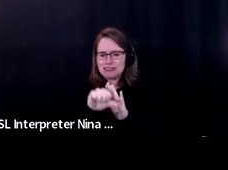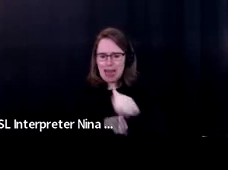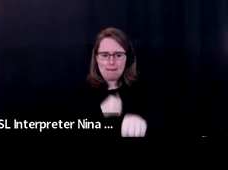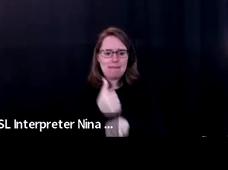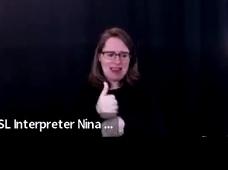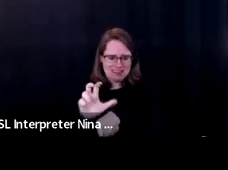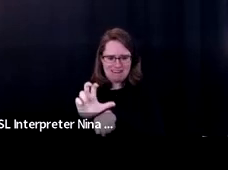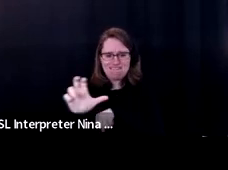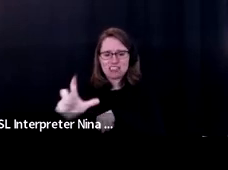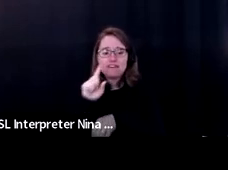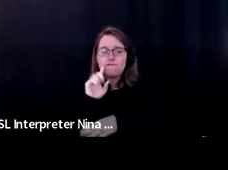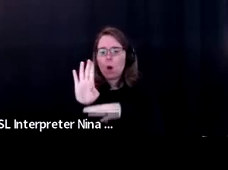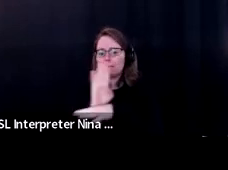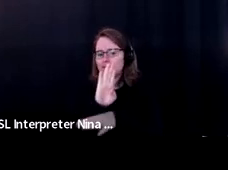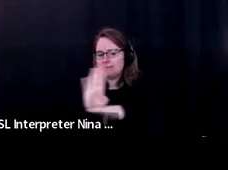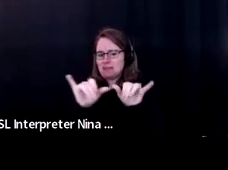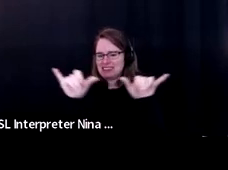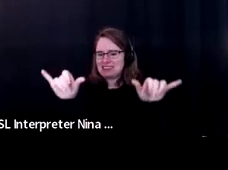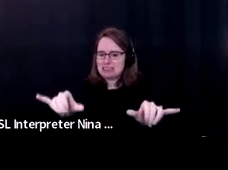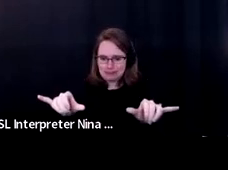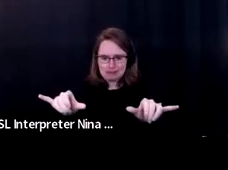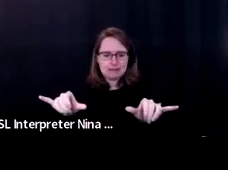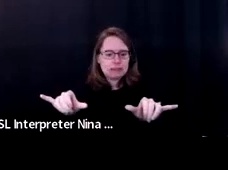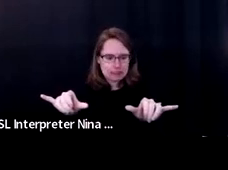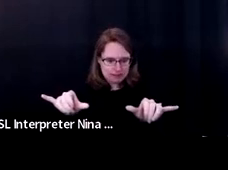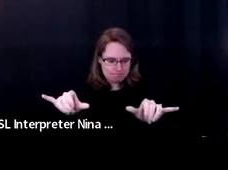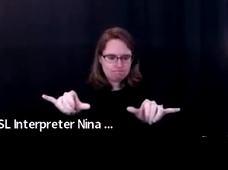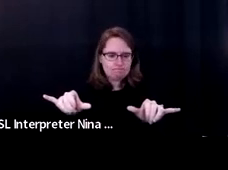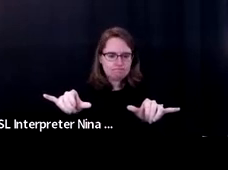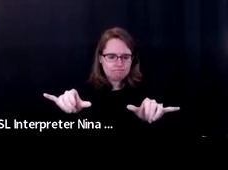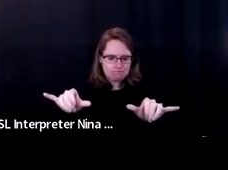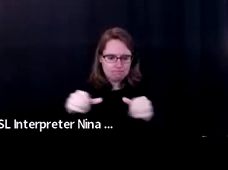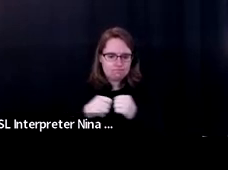entrepreneurial ecosystem than what we have now.